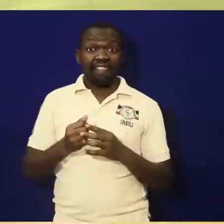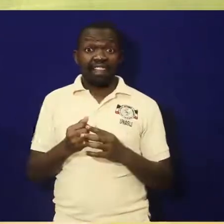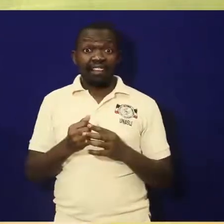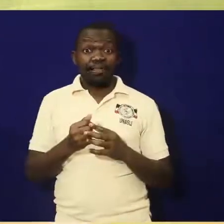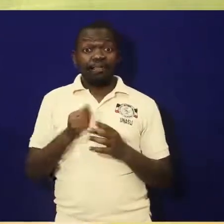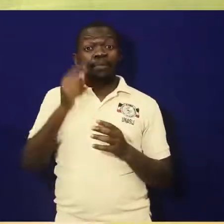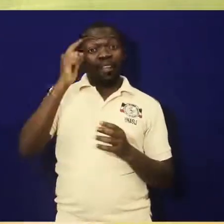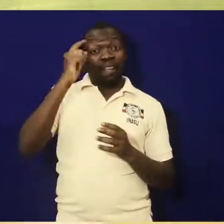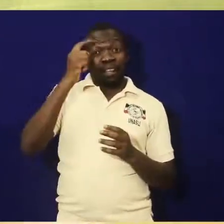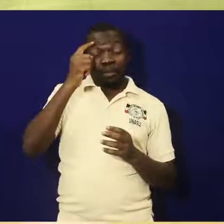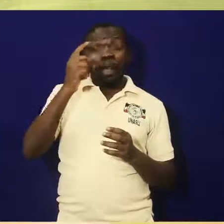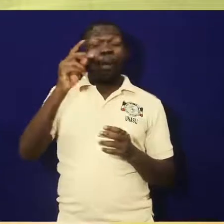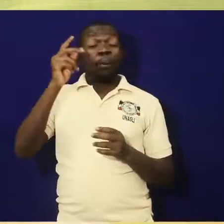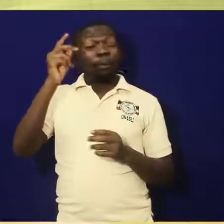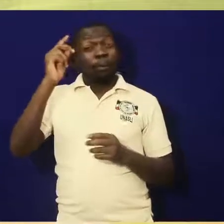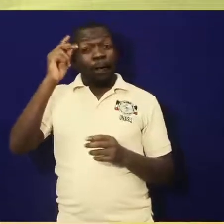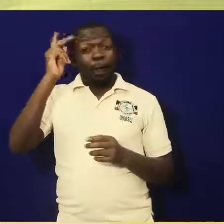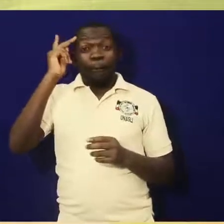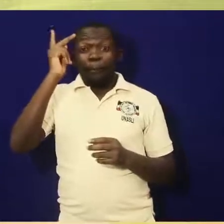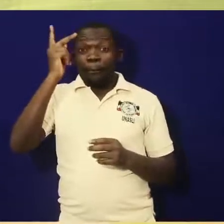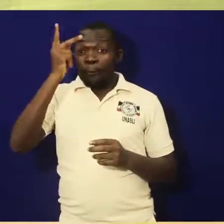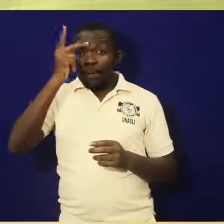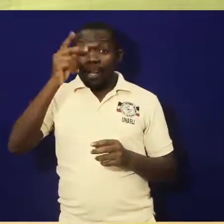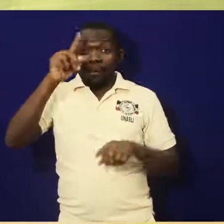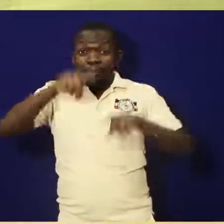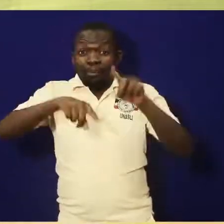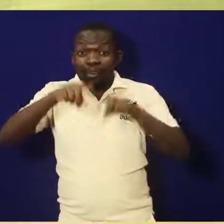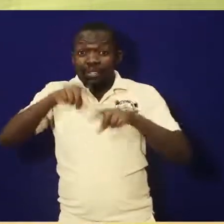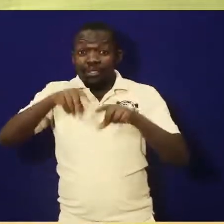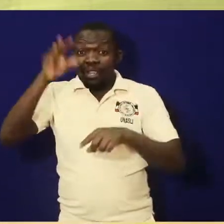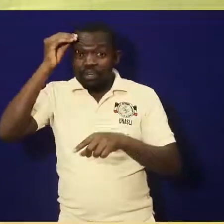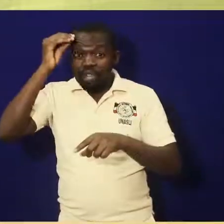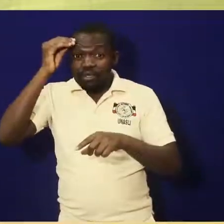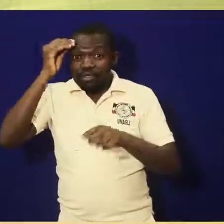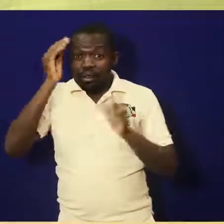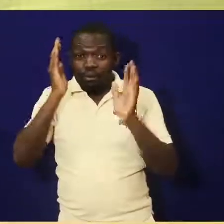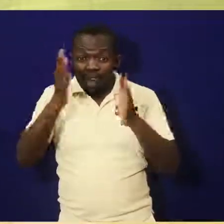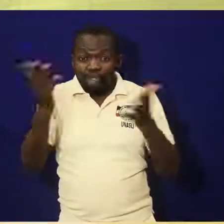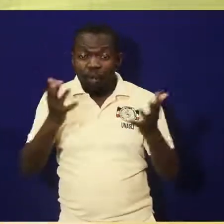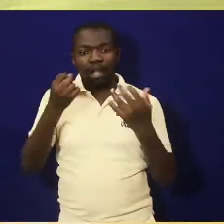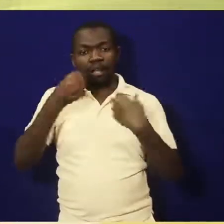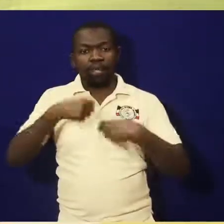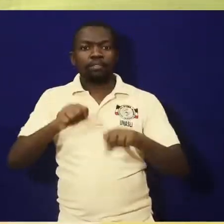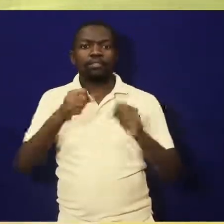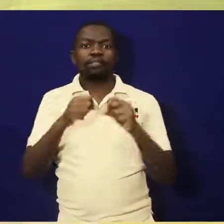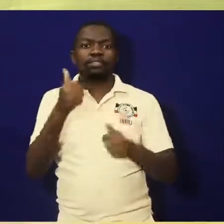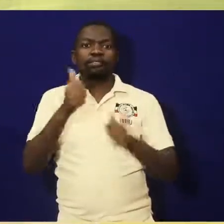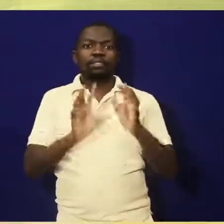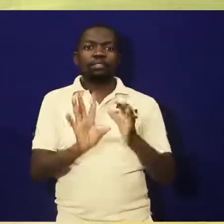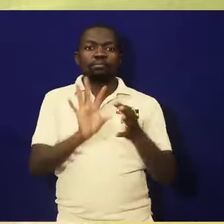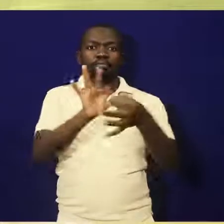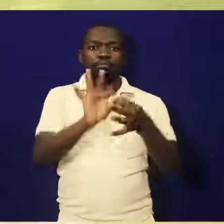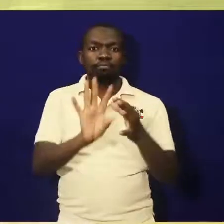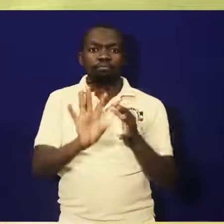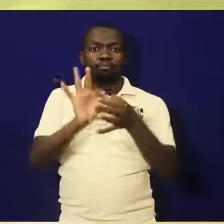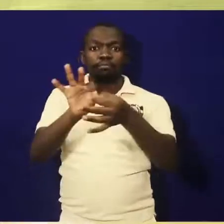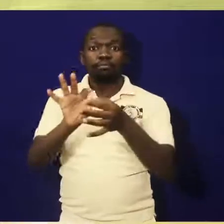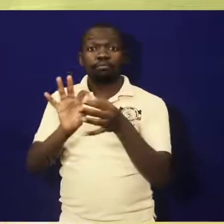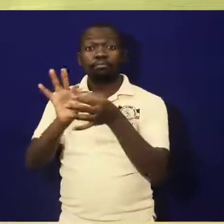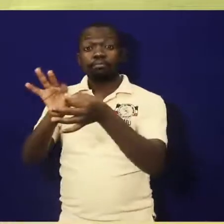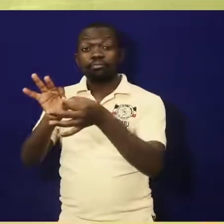Governments, political education looks at activities related with the government of a